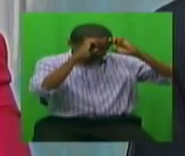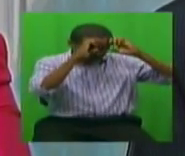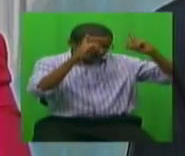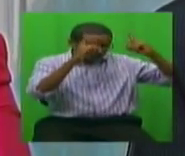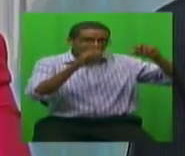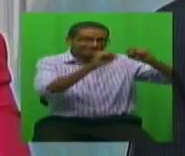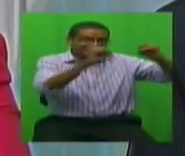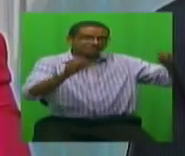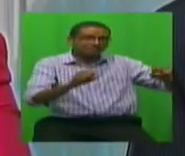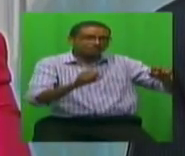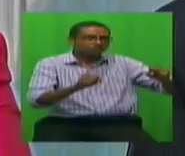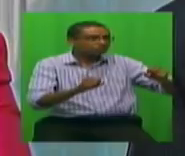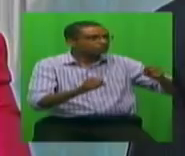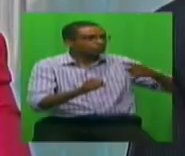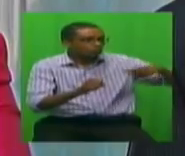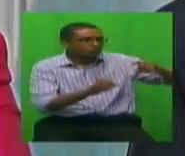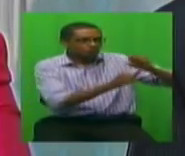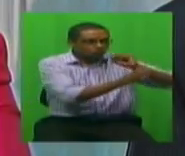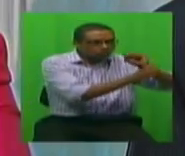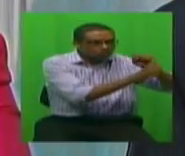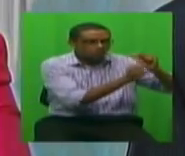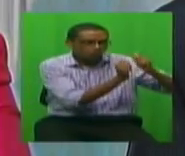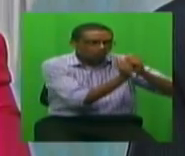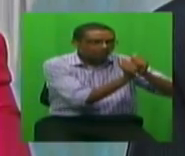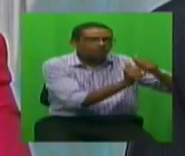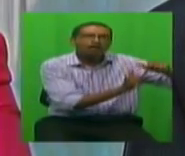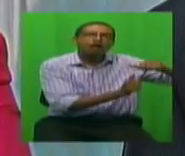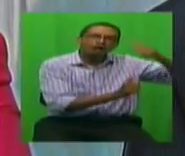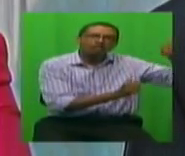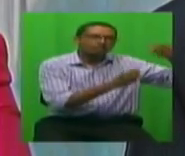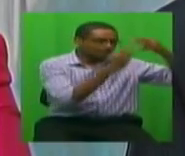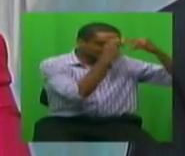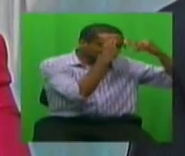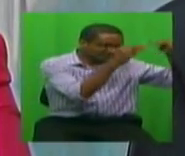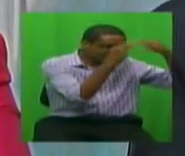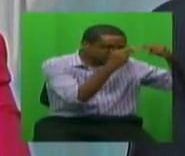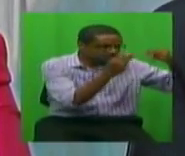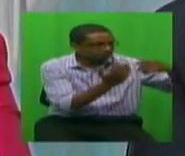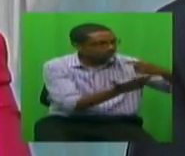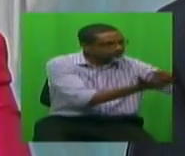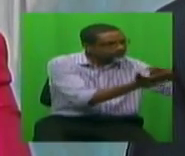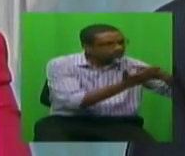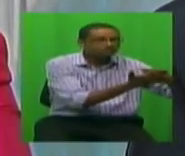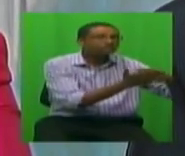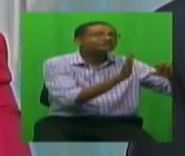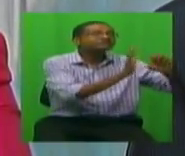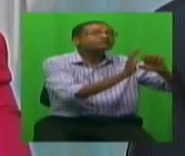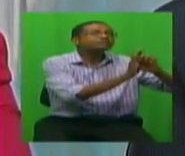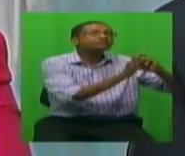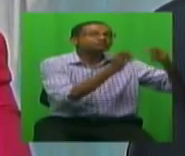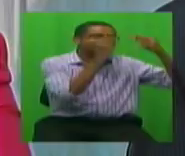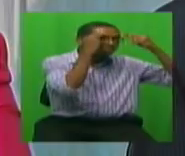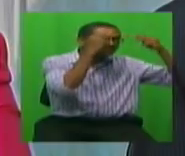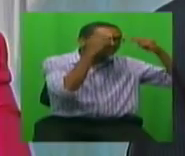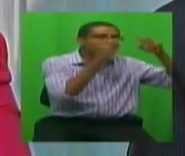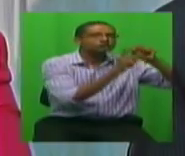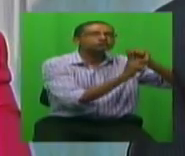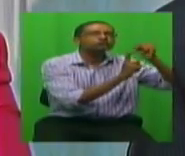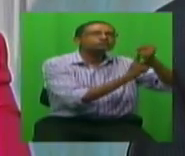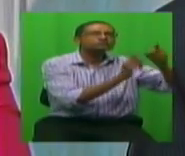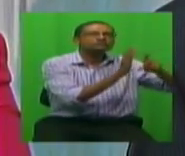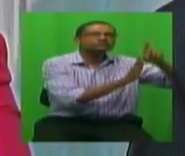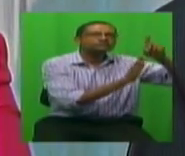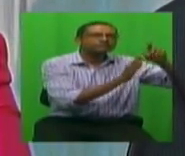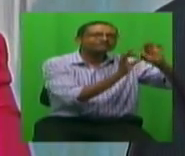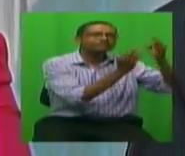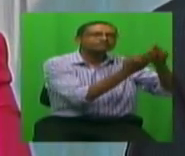hand with other government agencies. We have been in constant contact with the Ministry of Social Development and Family Services, the